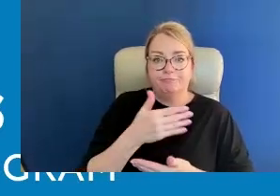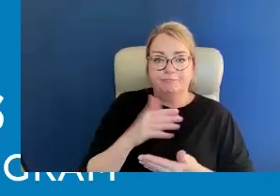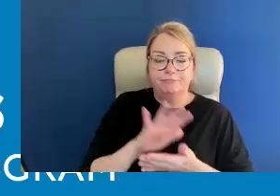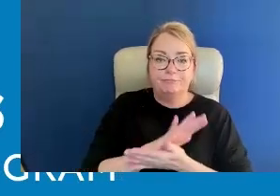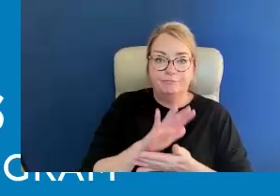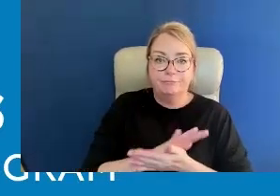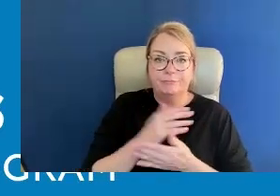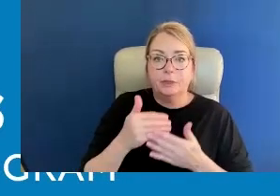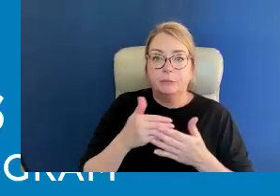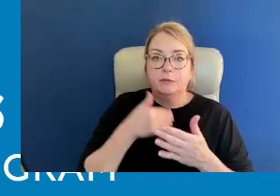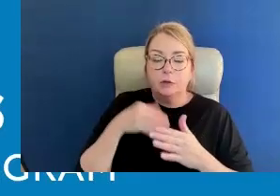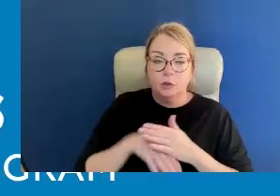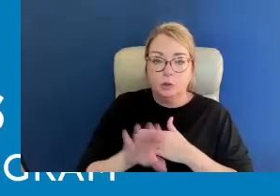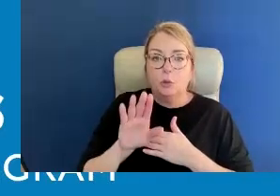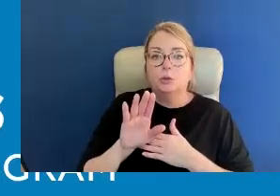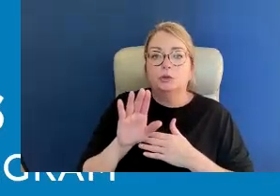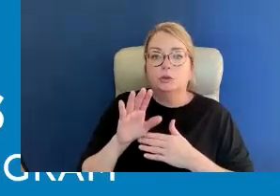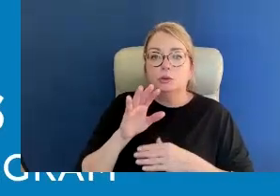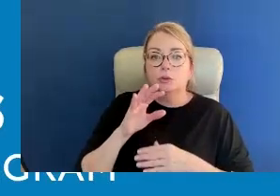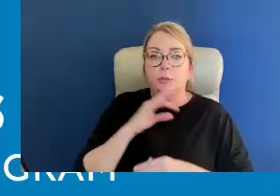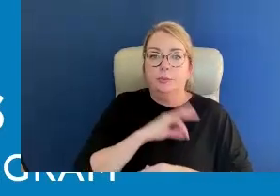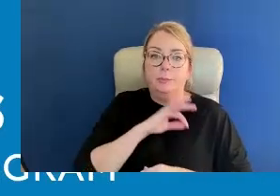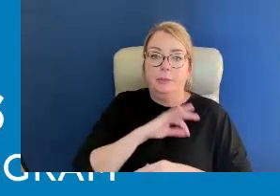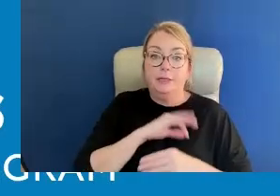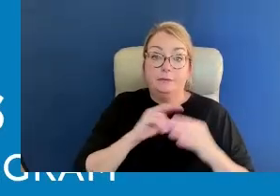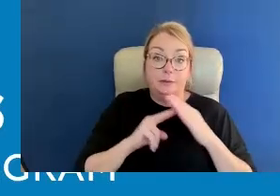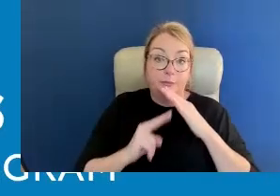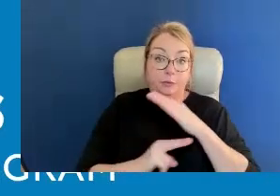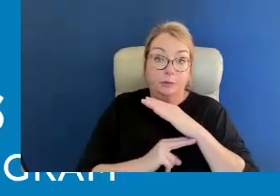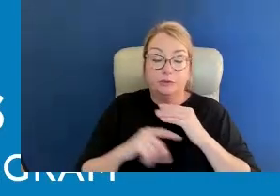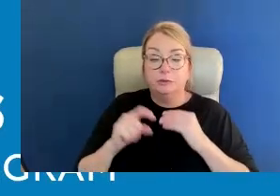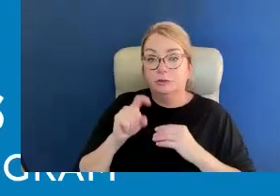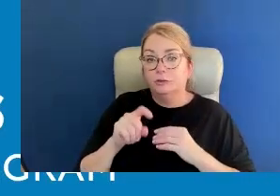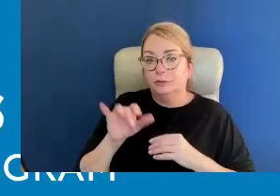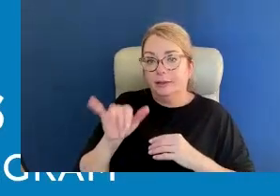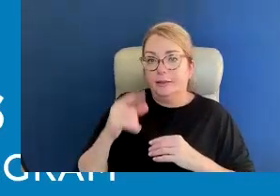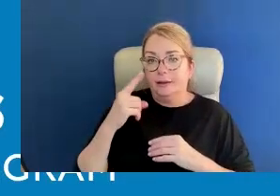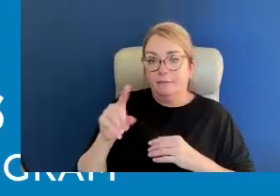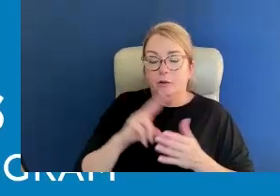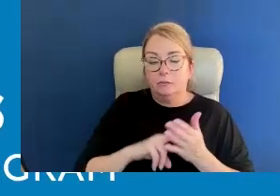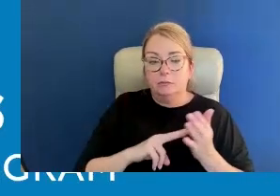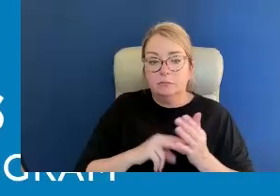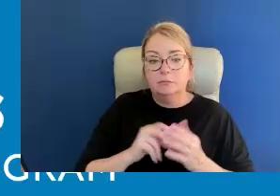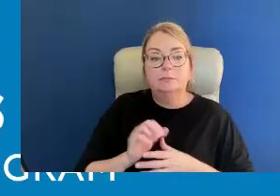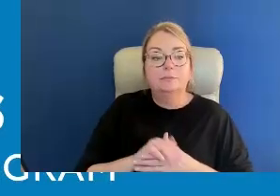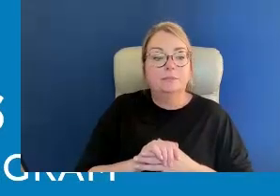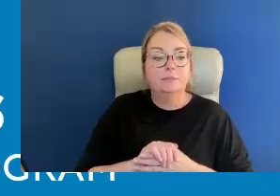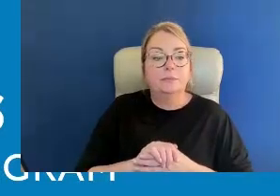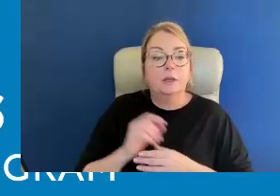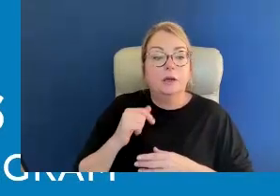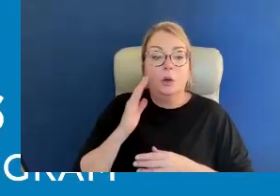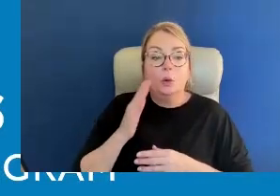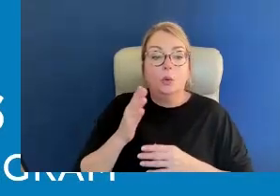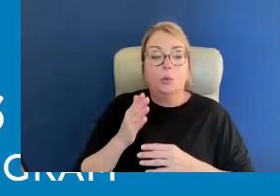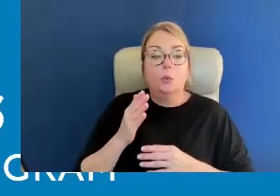into Benefit Bridge because you will need to upload it at the time you're completing your enrollment. We will run another eligibility report